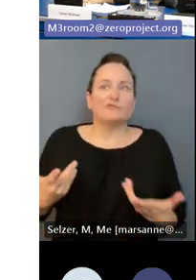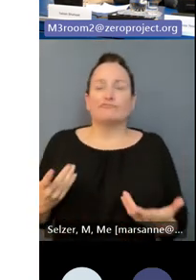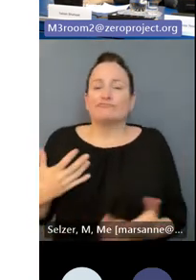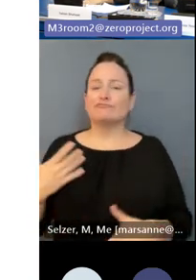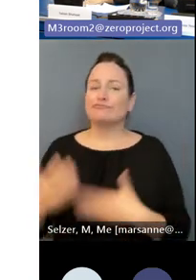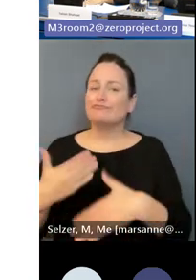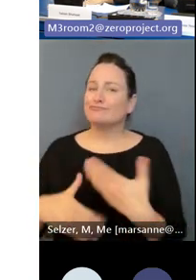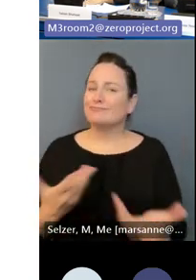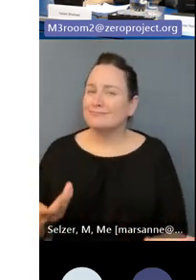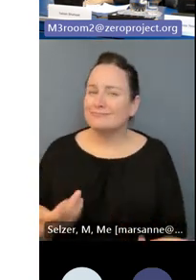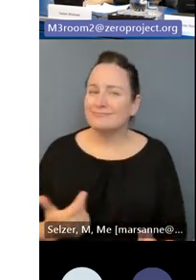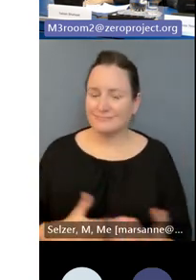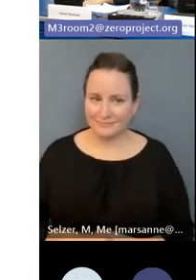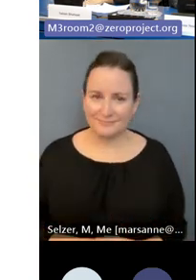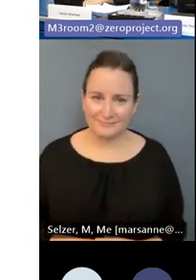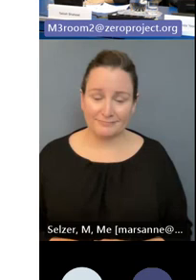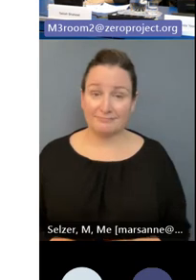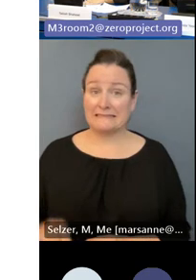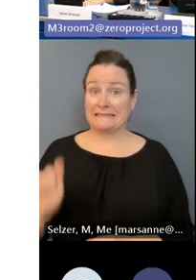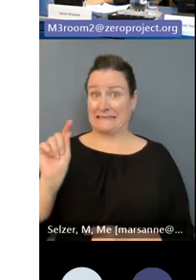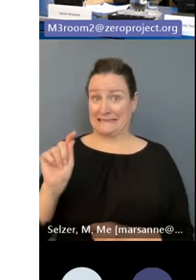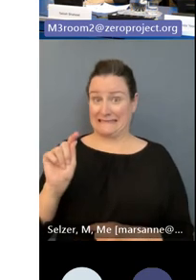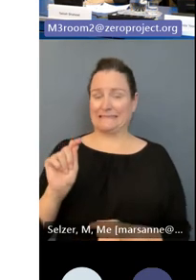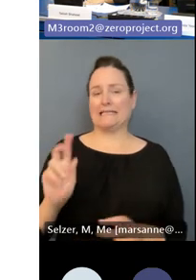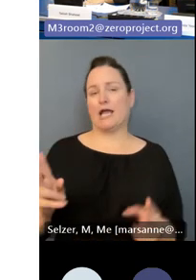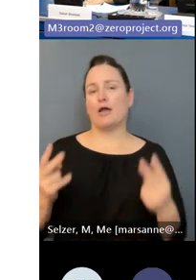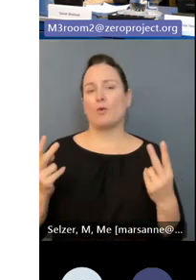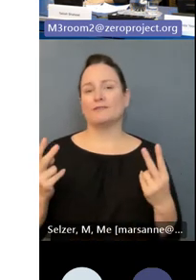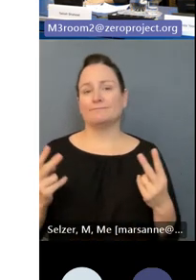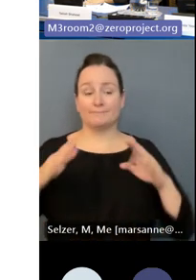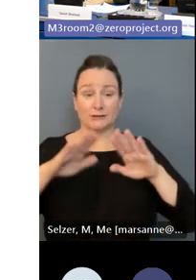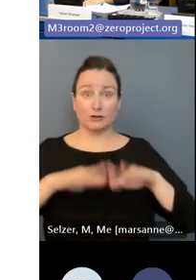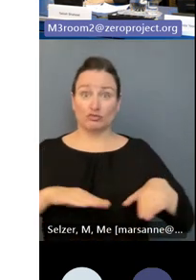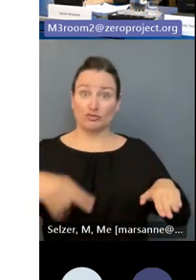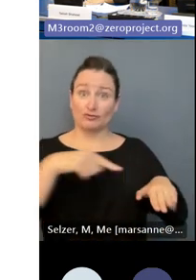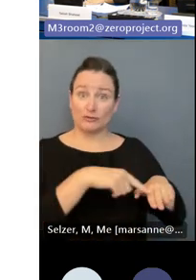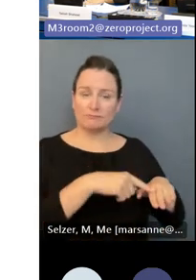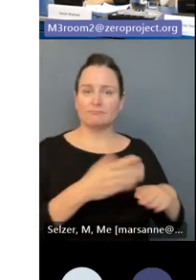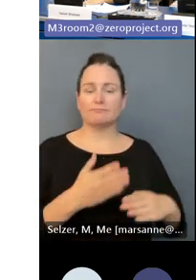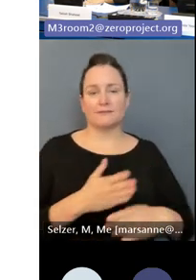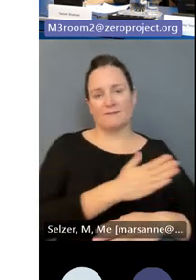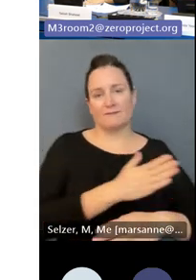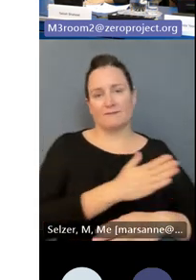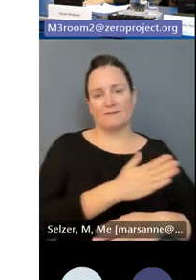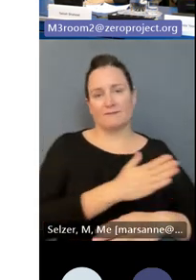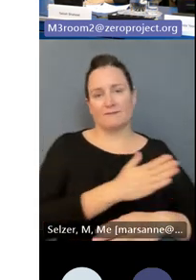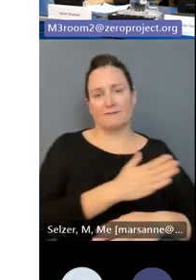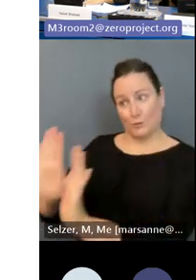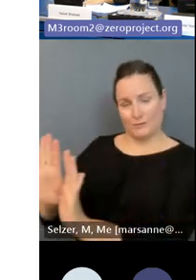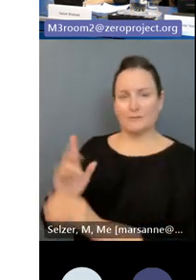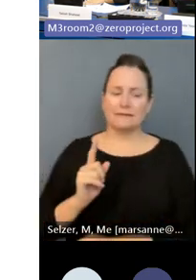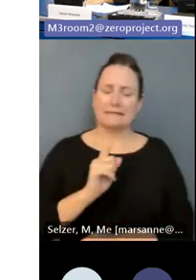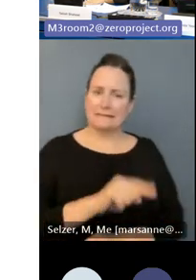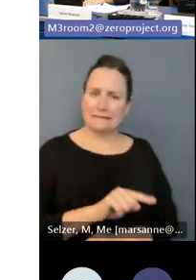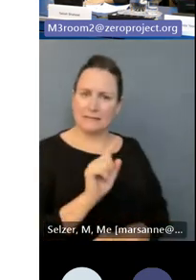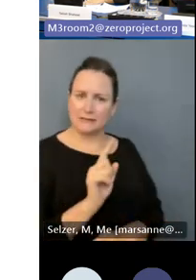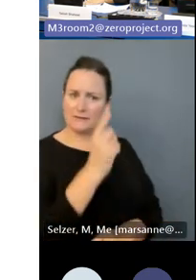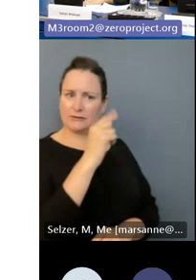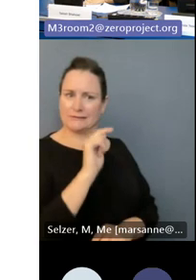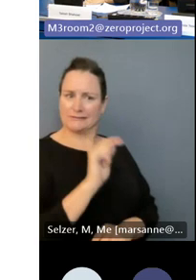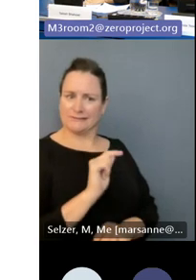preschool program comes into play, specifically designed to prepare a child with Down syndrome for a confident transition into mainstream